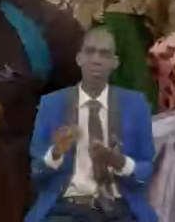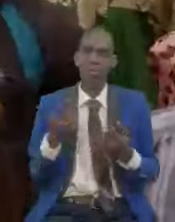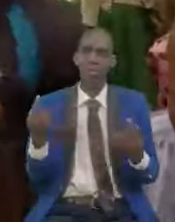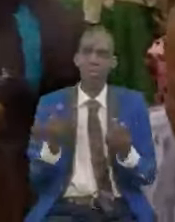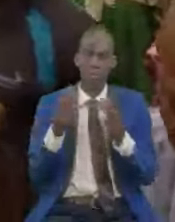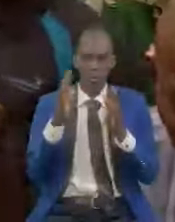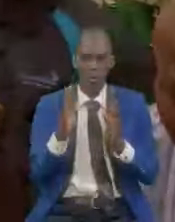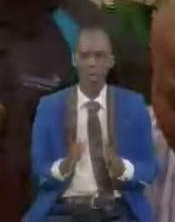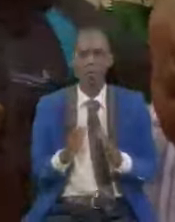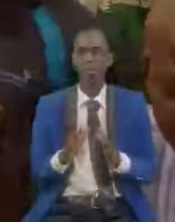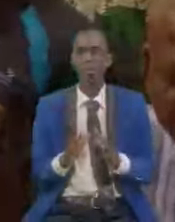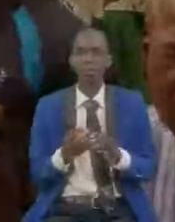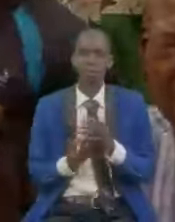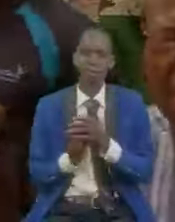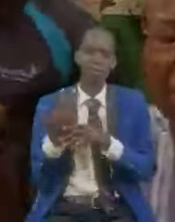superfluity,